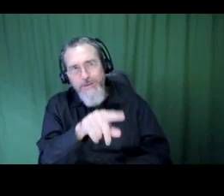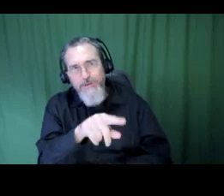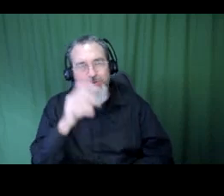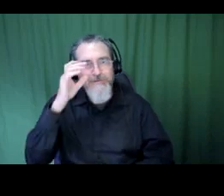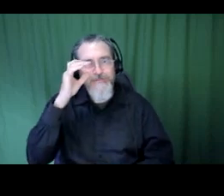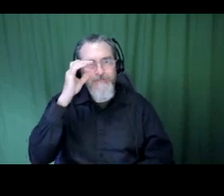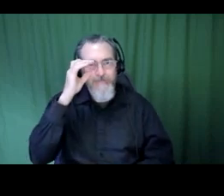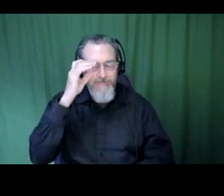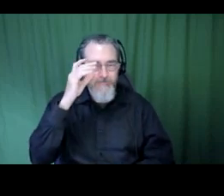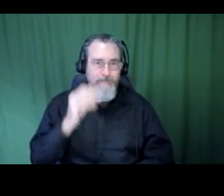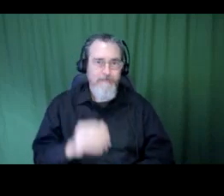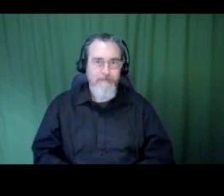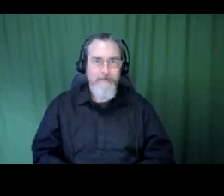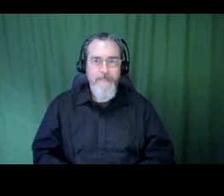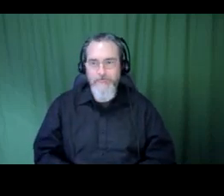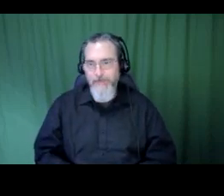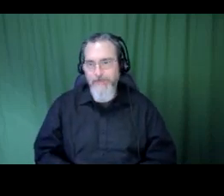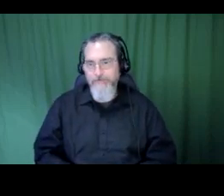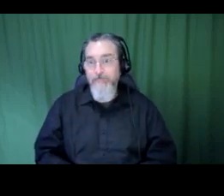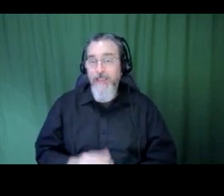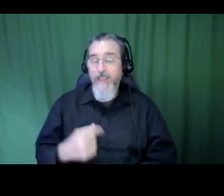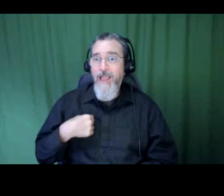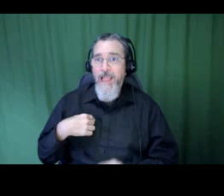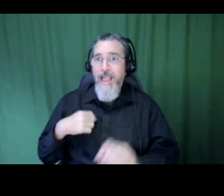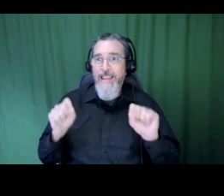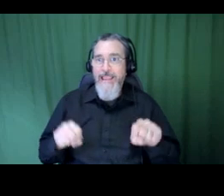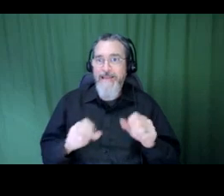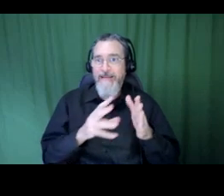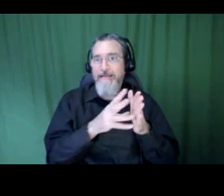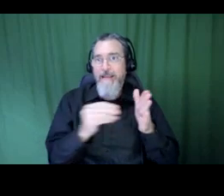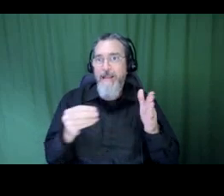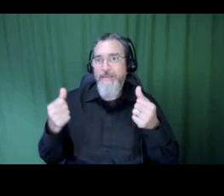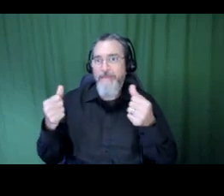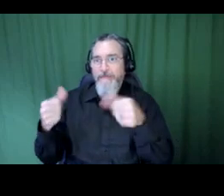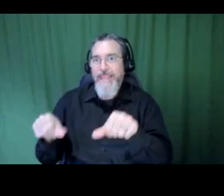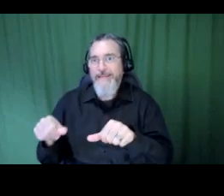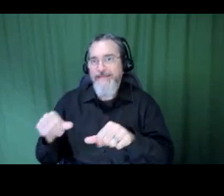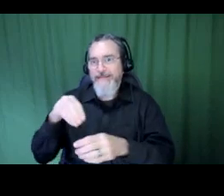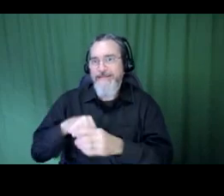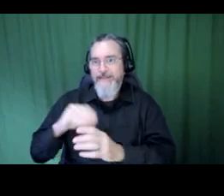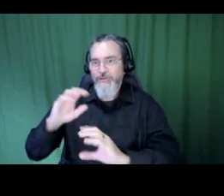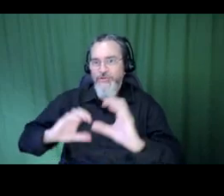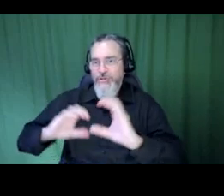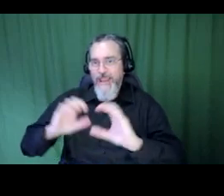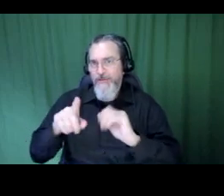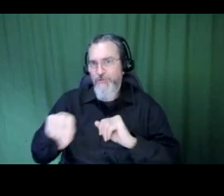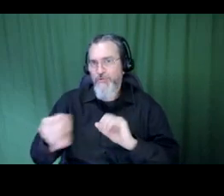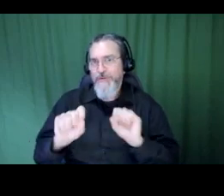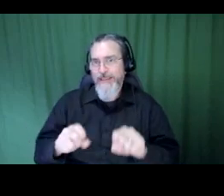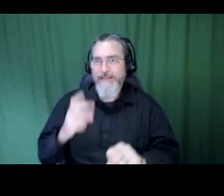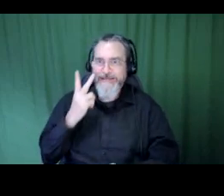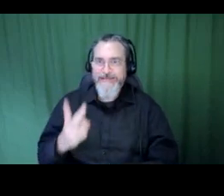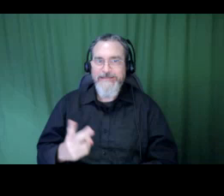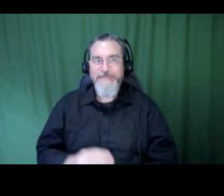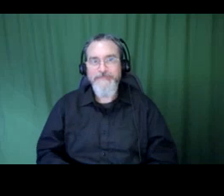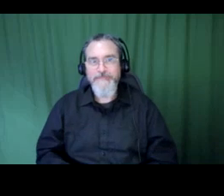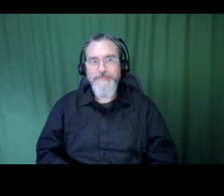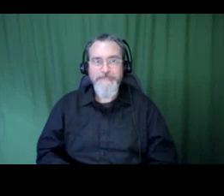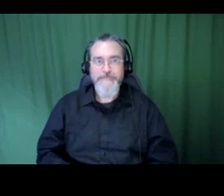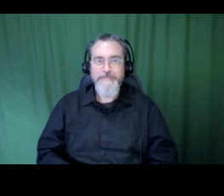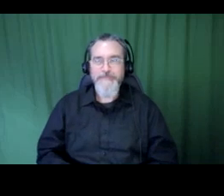chat? Oh yeah, let me pay. I can also easily paste it so it's easier for you guys to discuss. We have a little